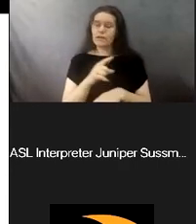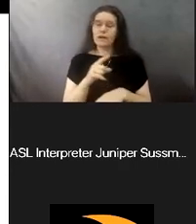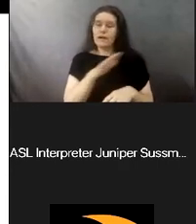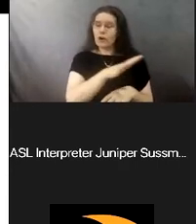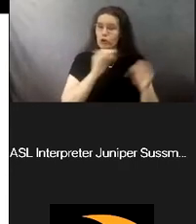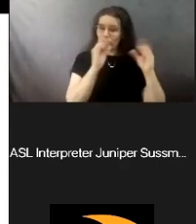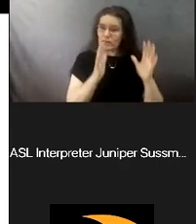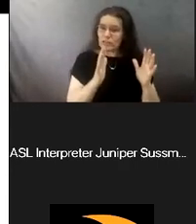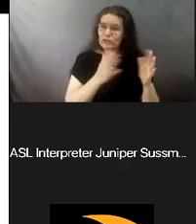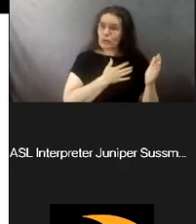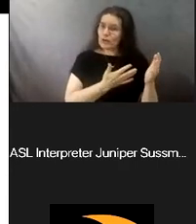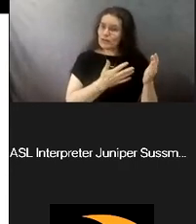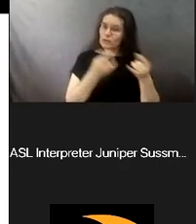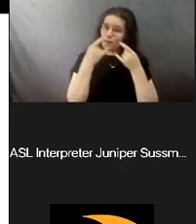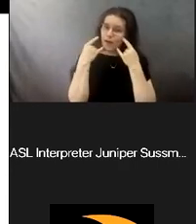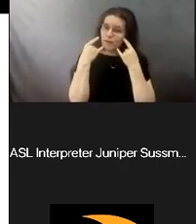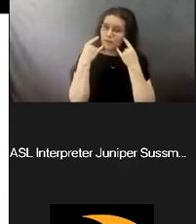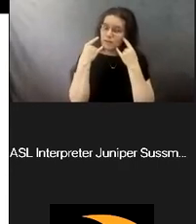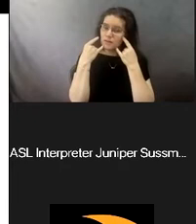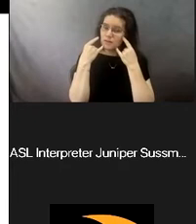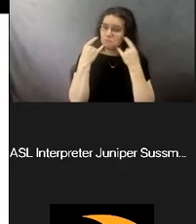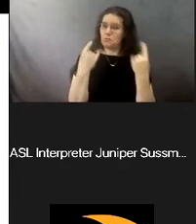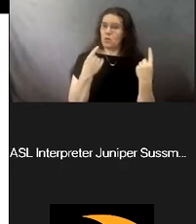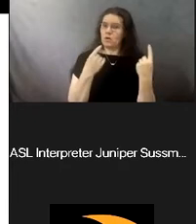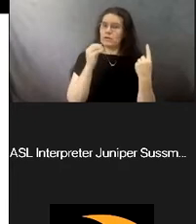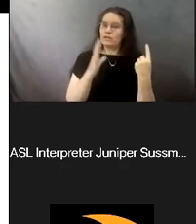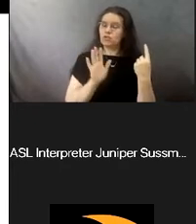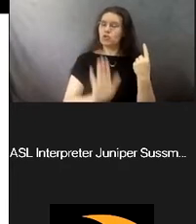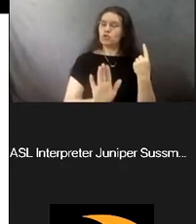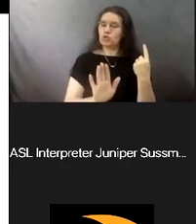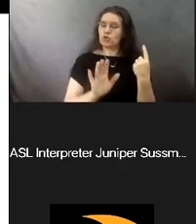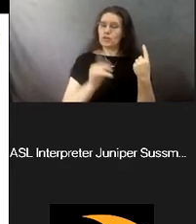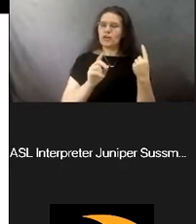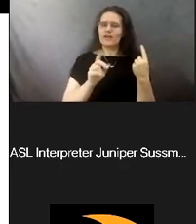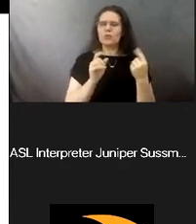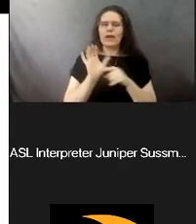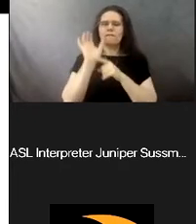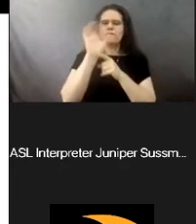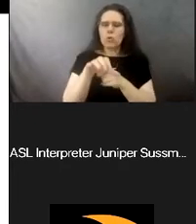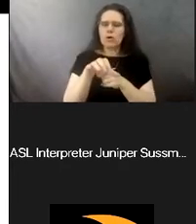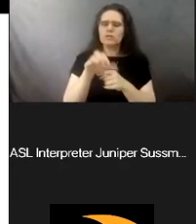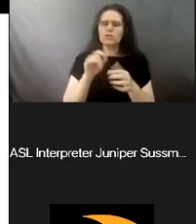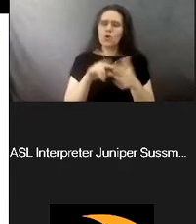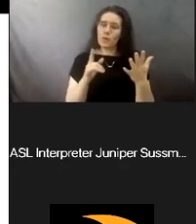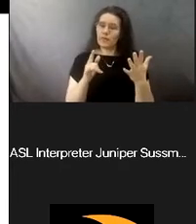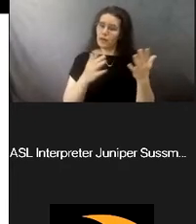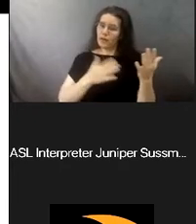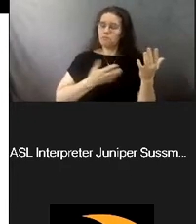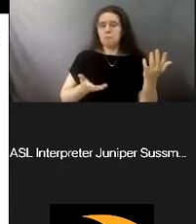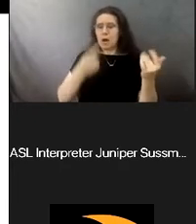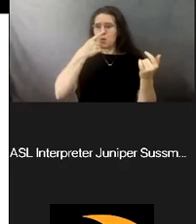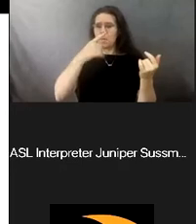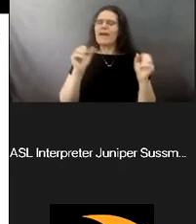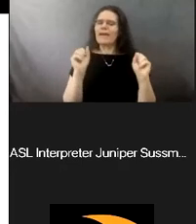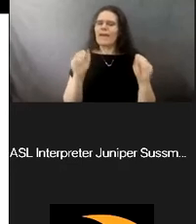mask? It's people can't be forced to wear the mask, but they can wear masks voluntarily. So I think it's getting